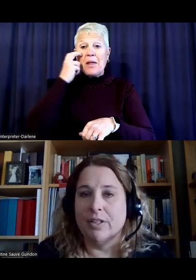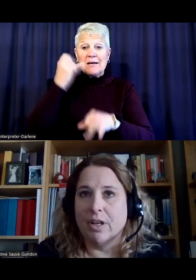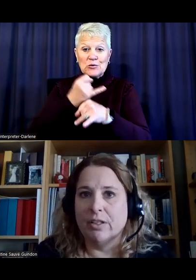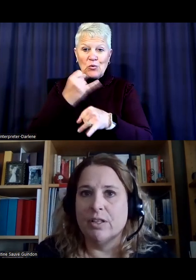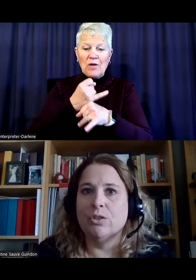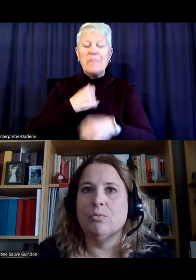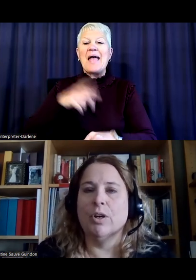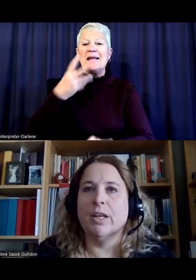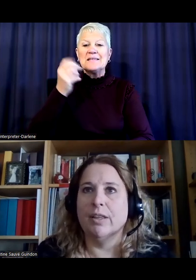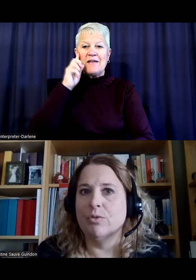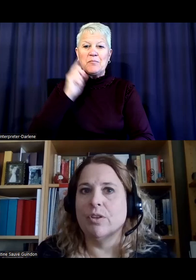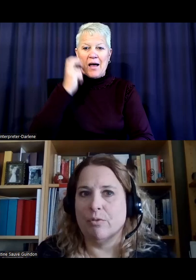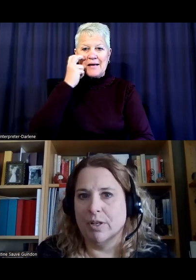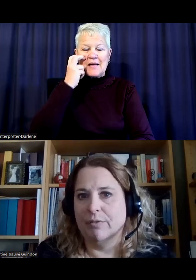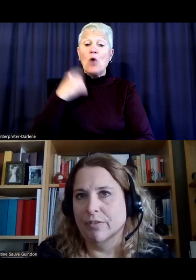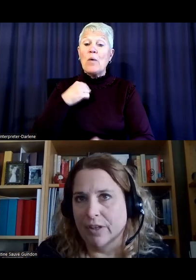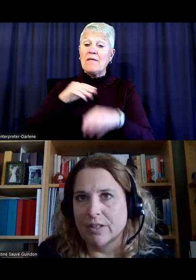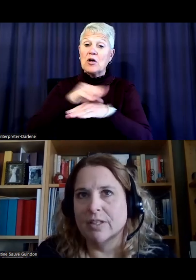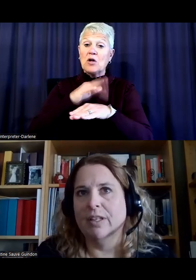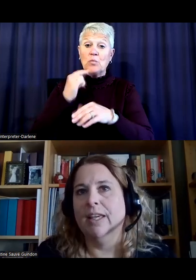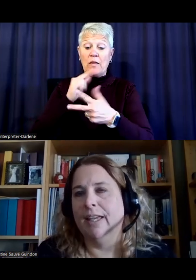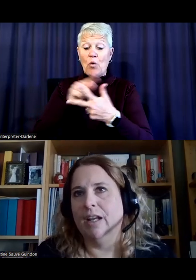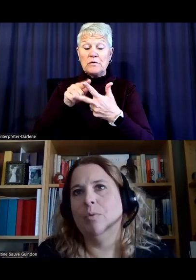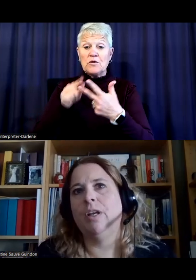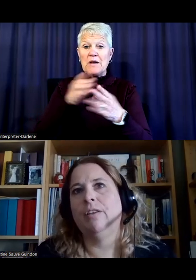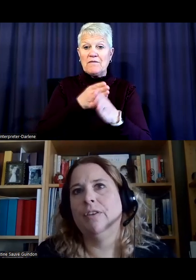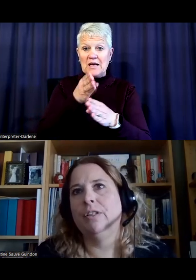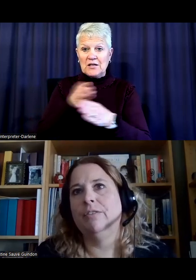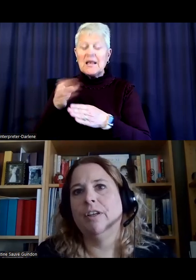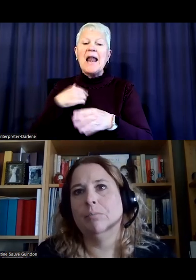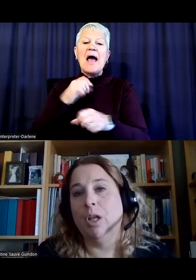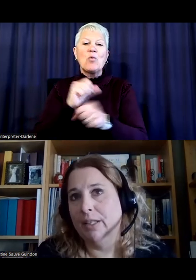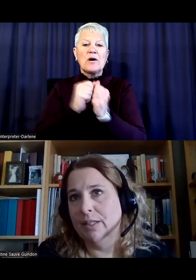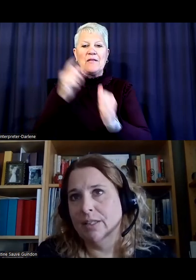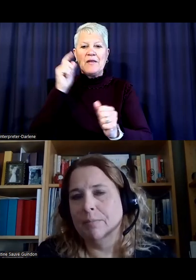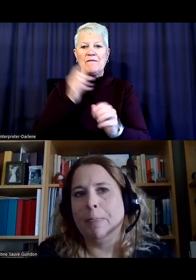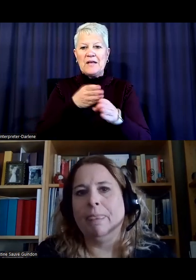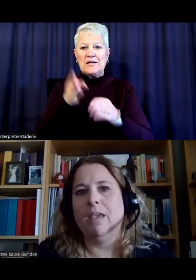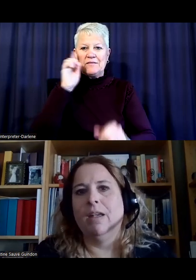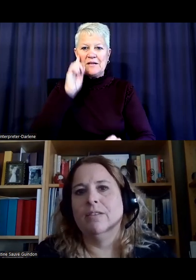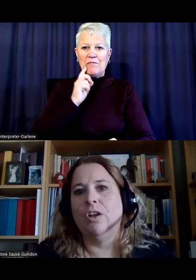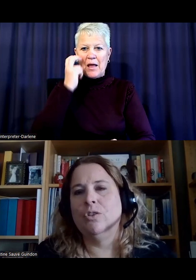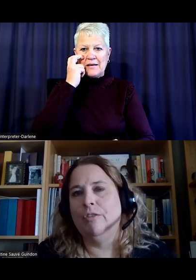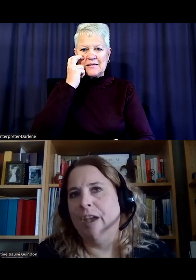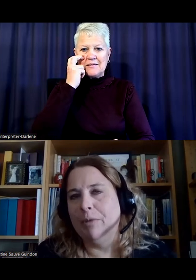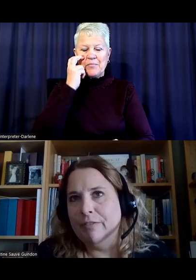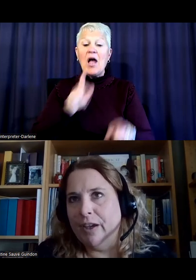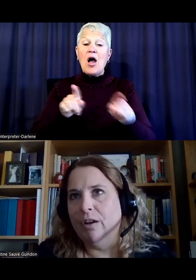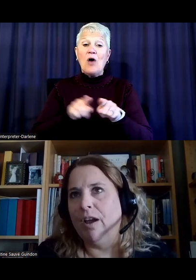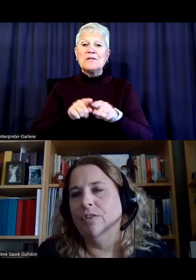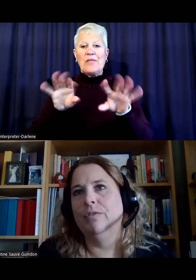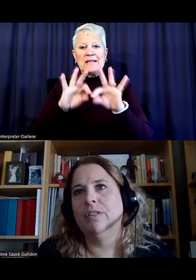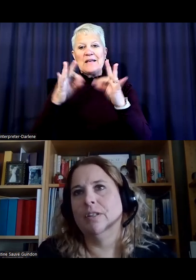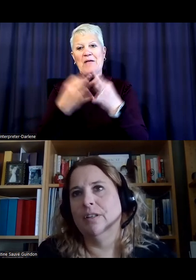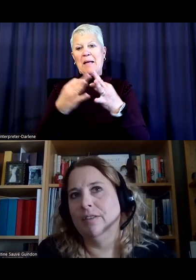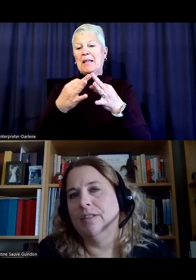have consultants who work in those three different fields, and I work in the field of deafblindness. It's also a family affair.